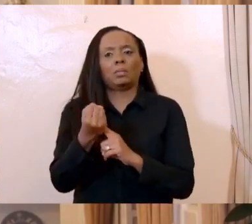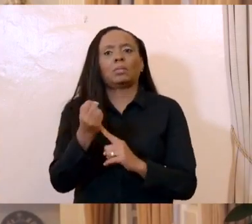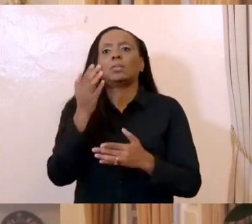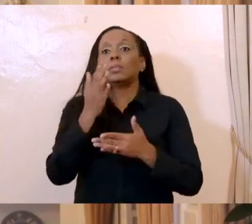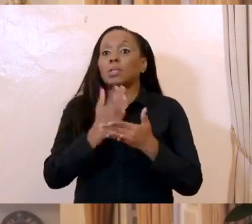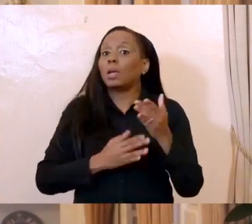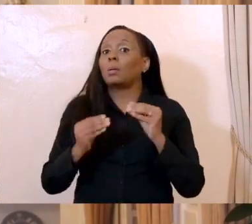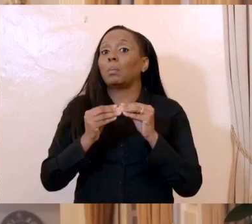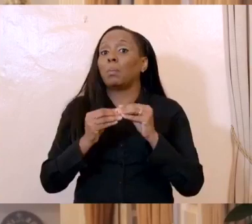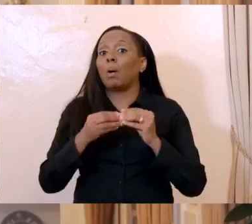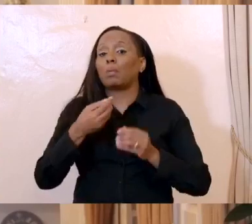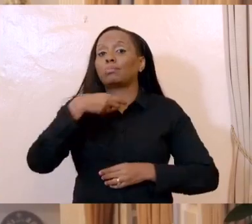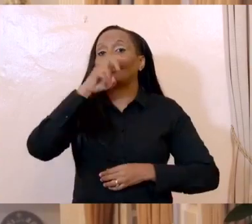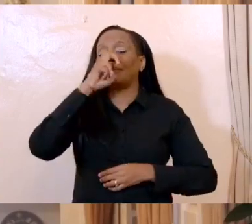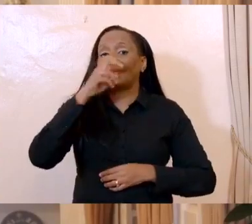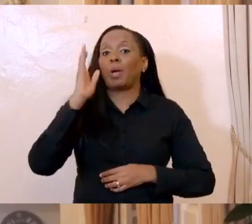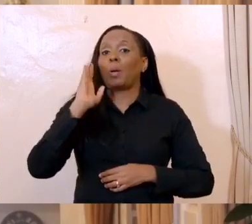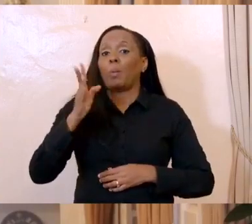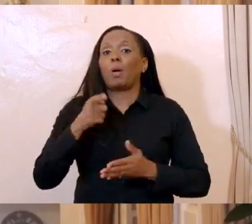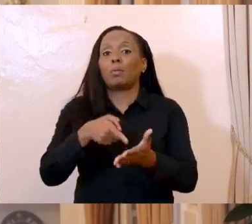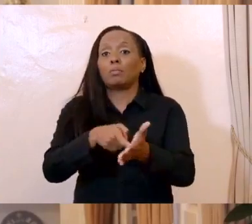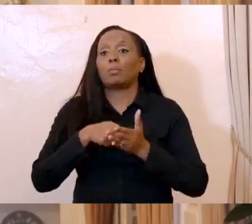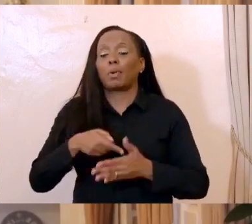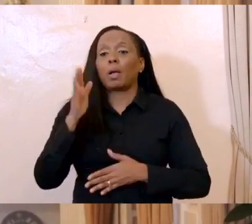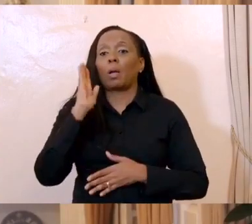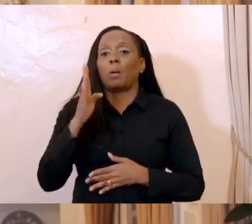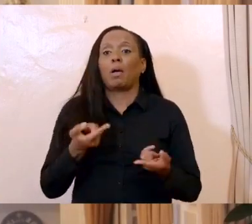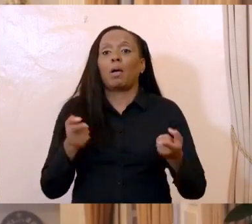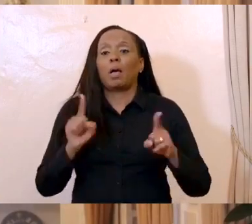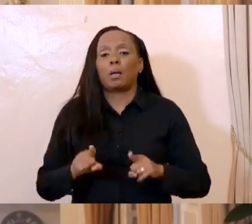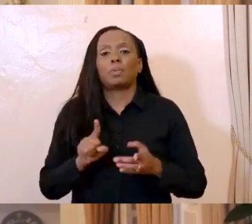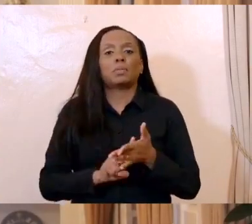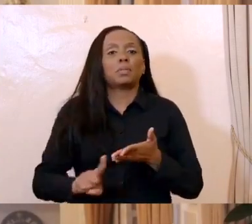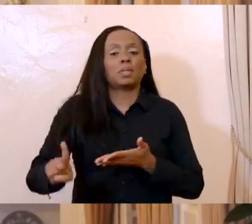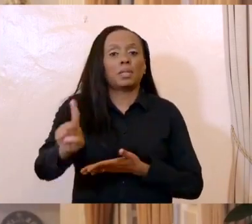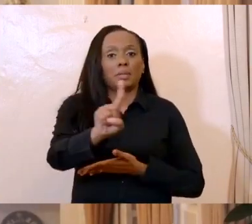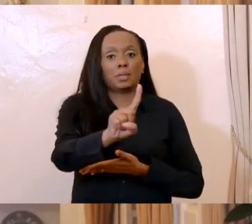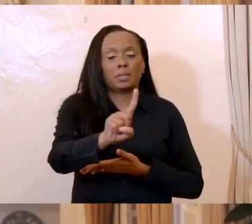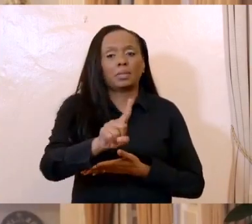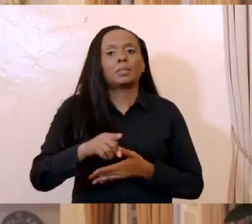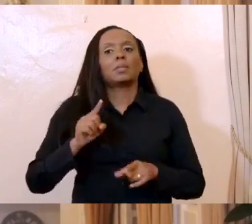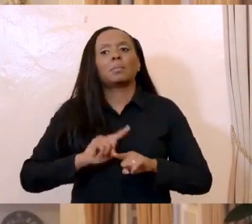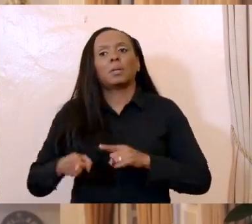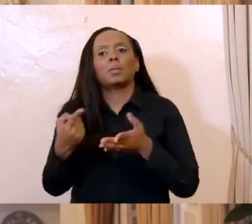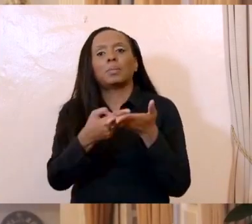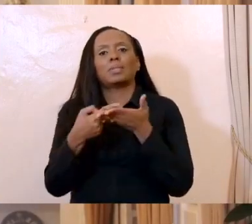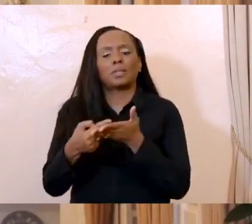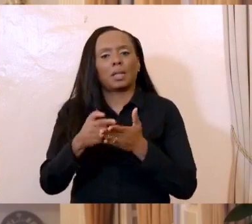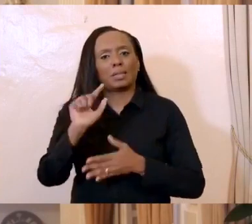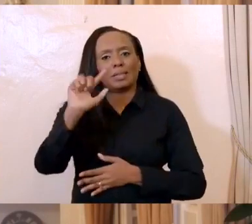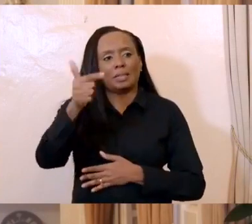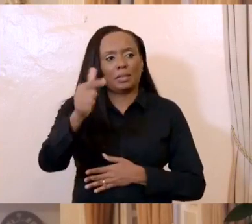up that is required from next week, but those matters will be discussed.